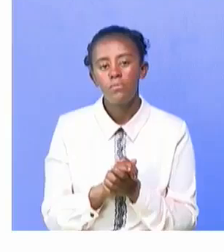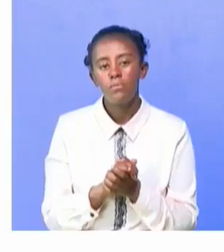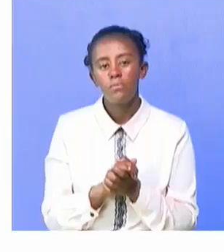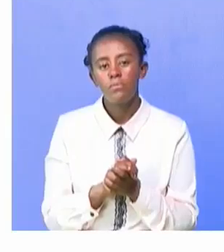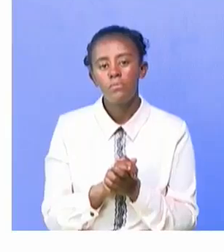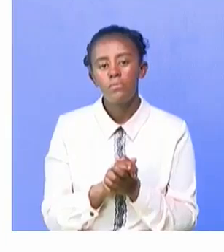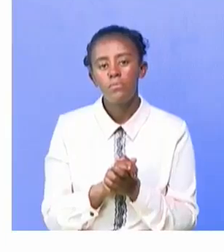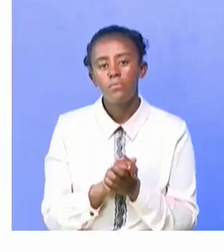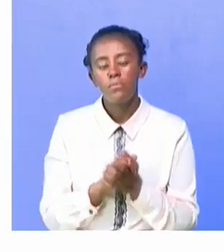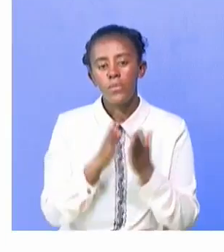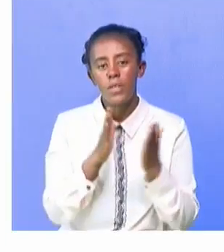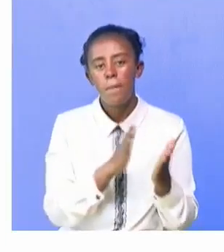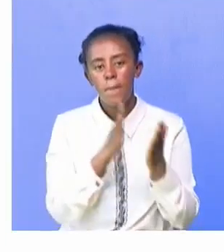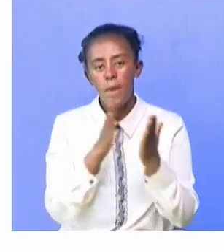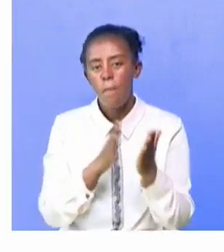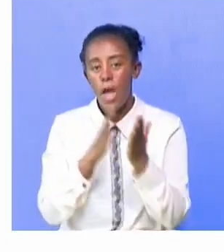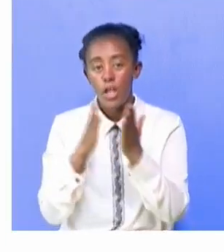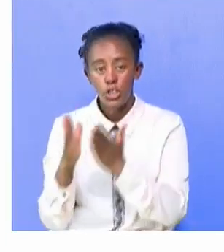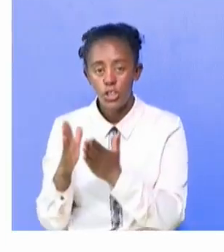preparation